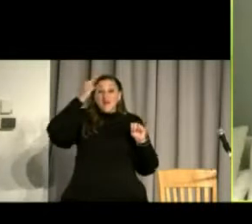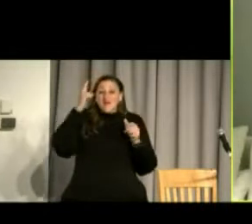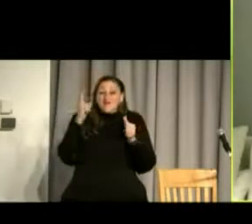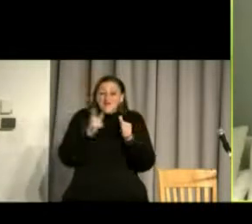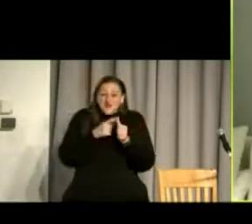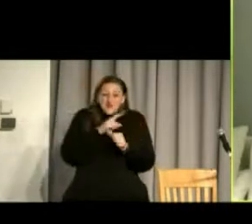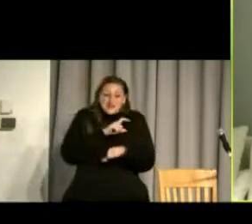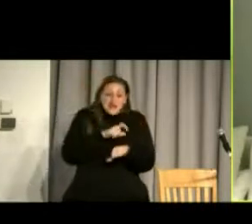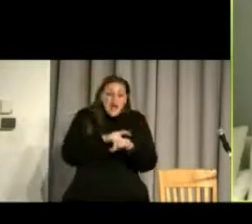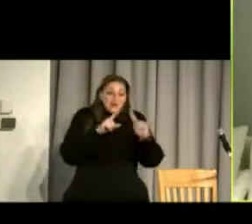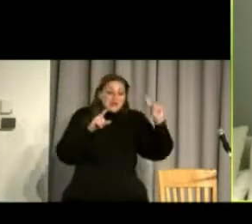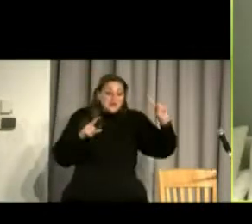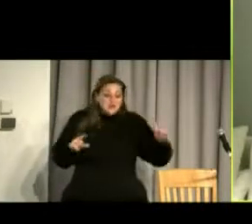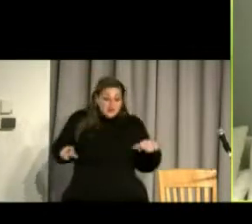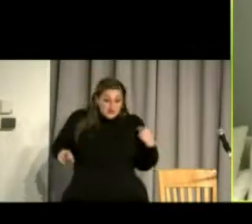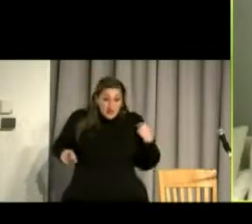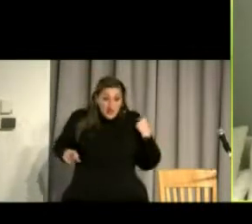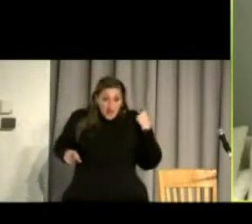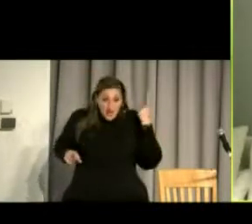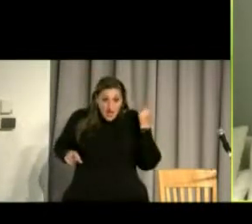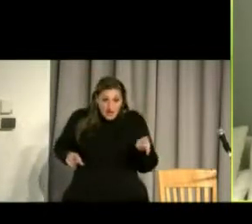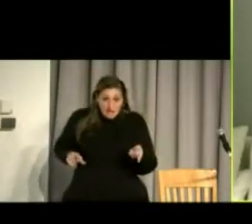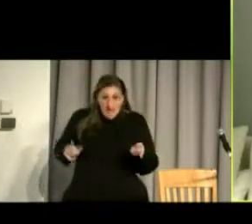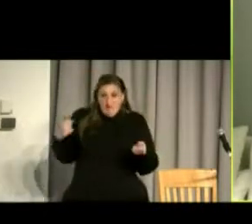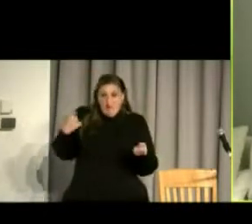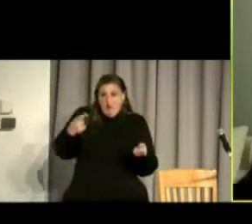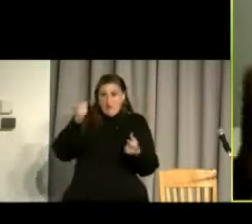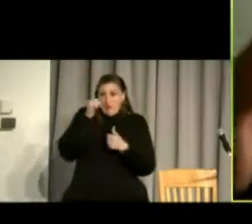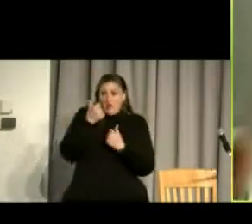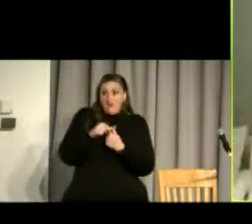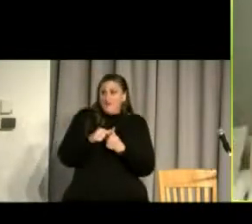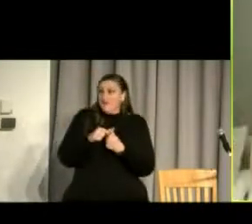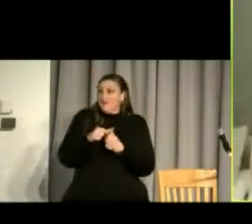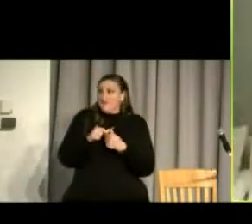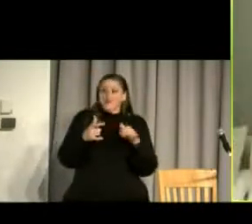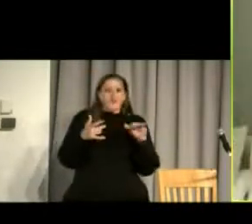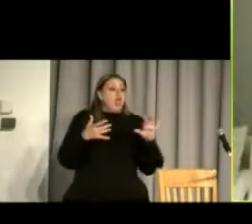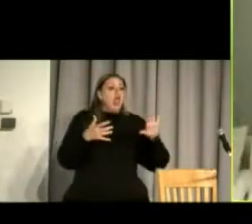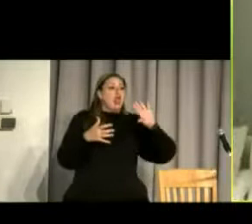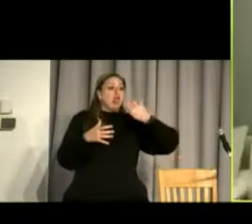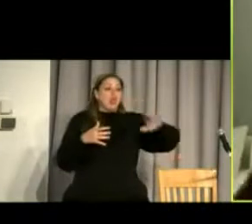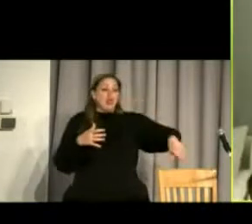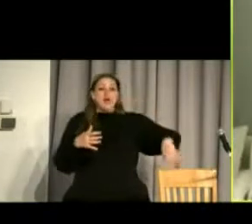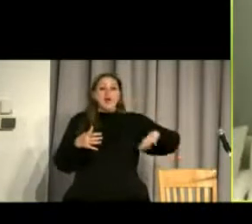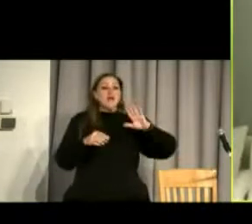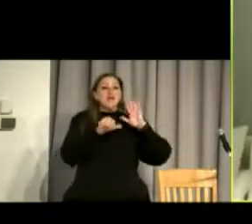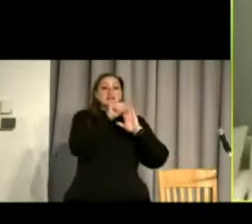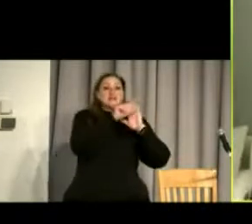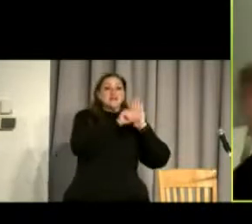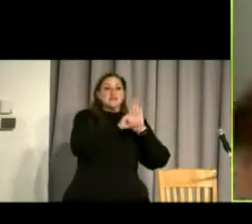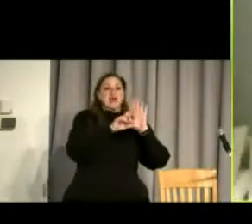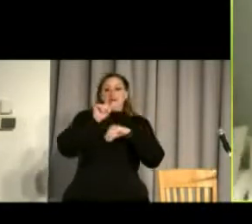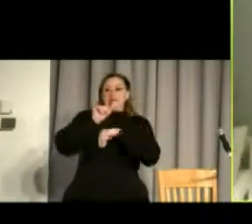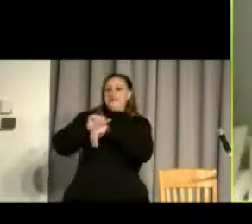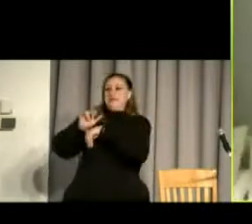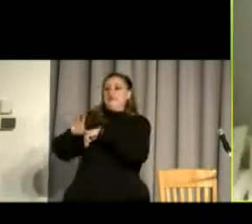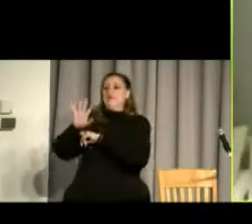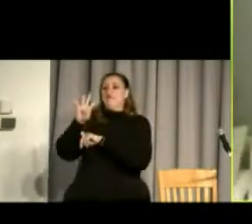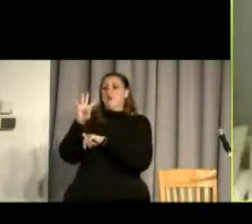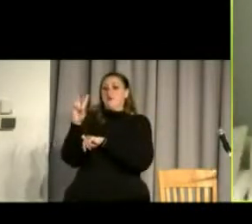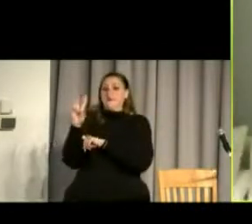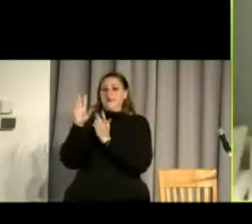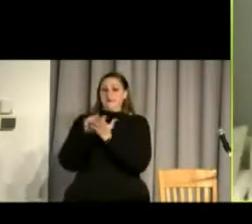a long time, or at least from what I can remember, bypassed the state and sent 46